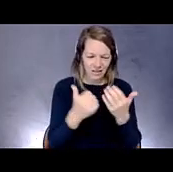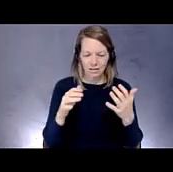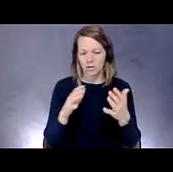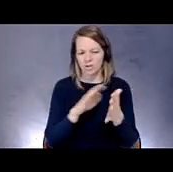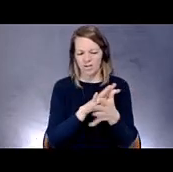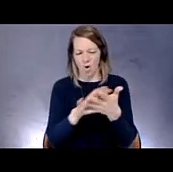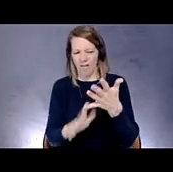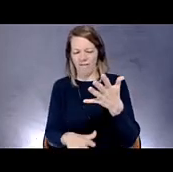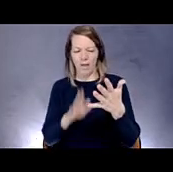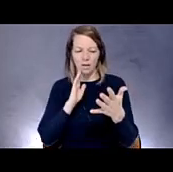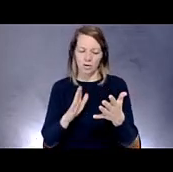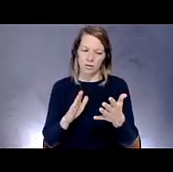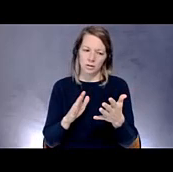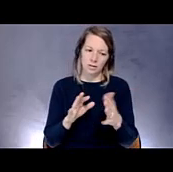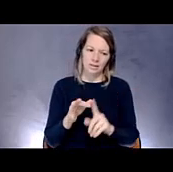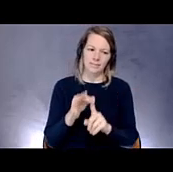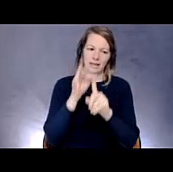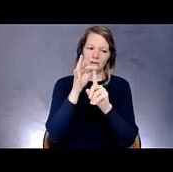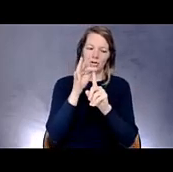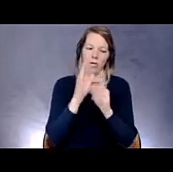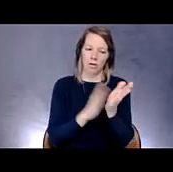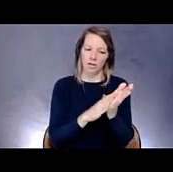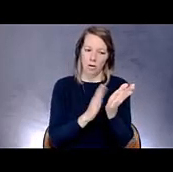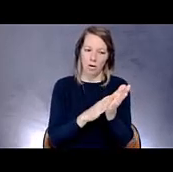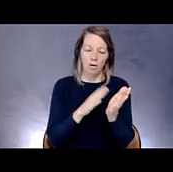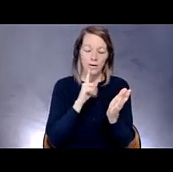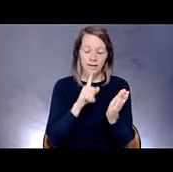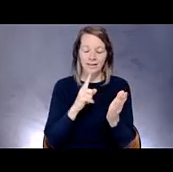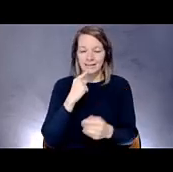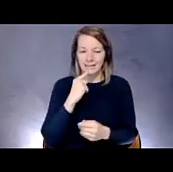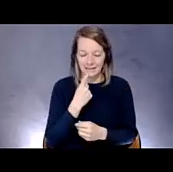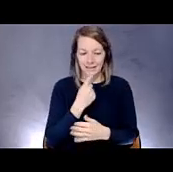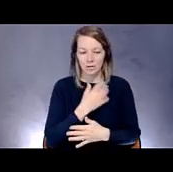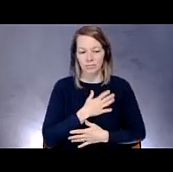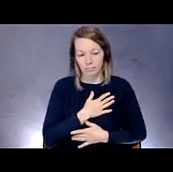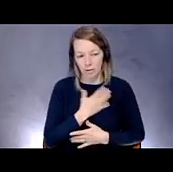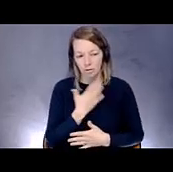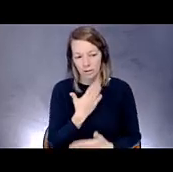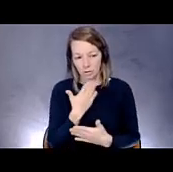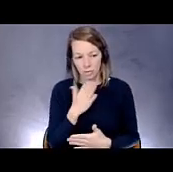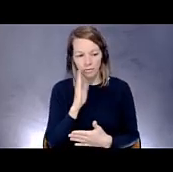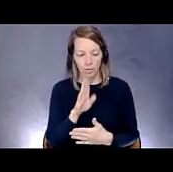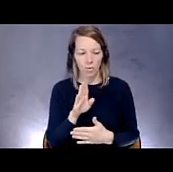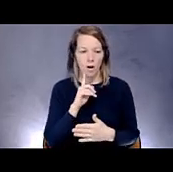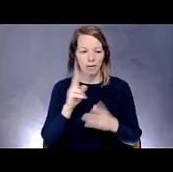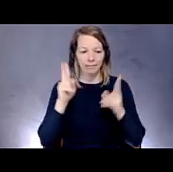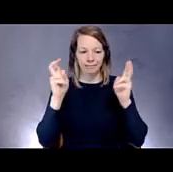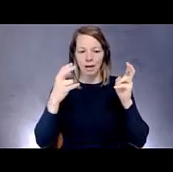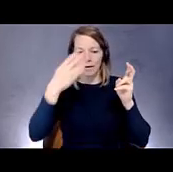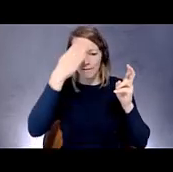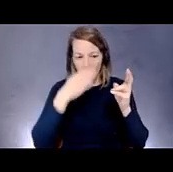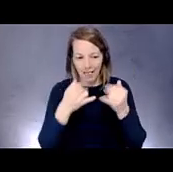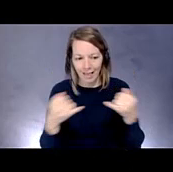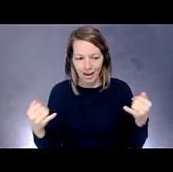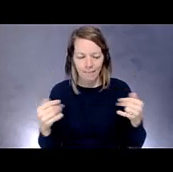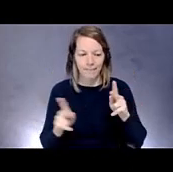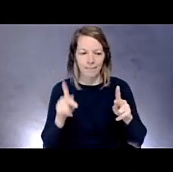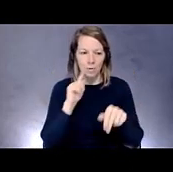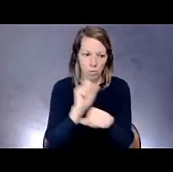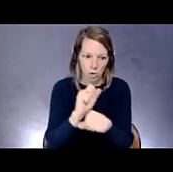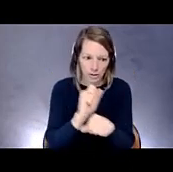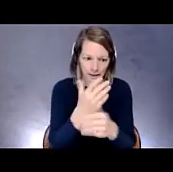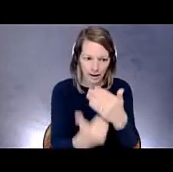special shout out with sincere gratitude to our frontline workers. This has been an